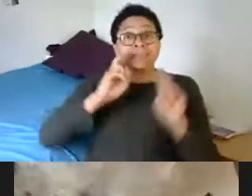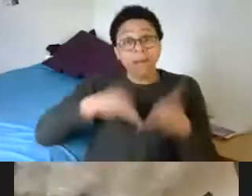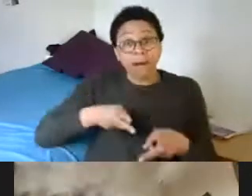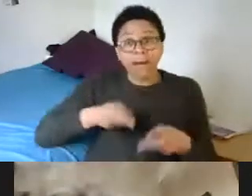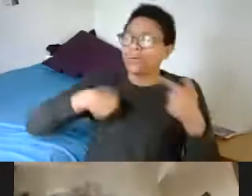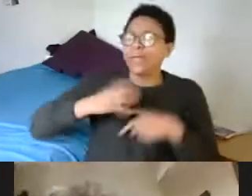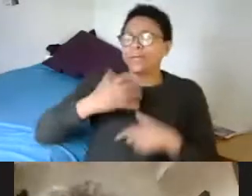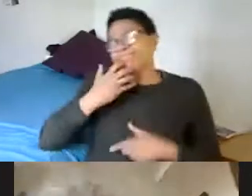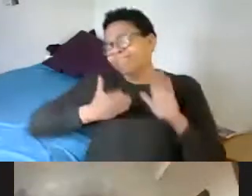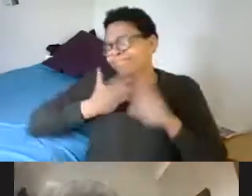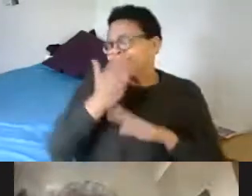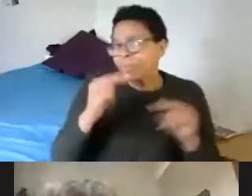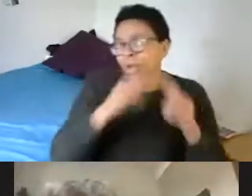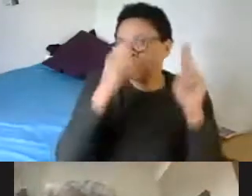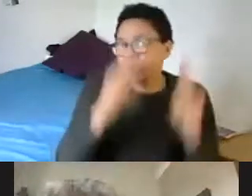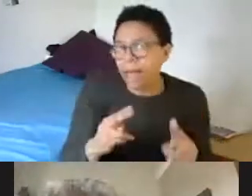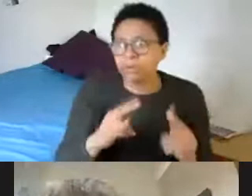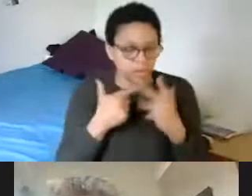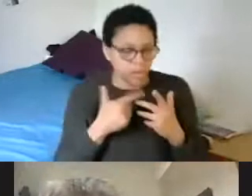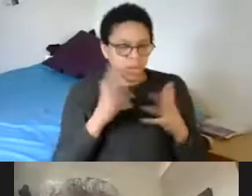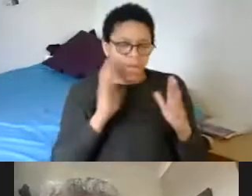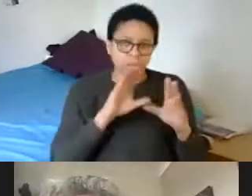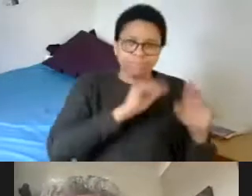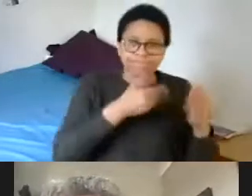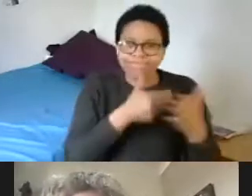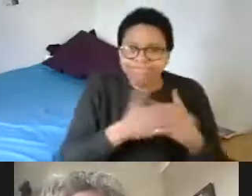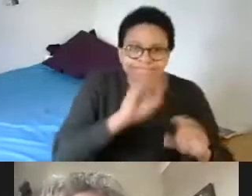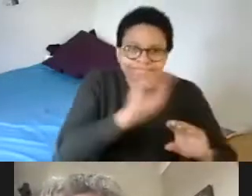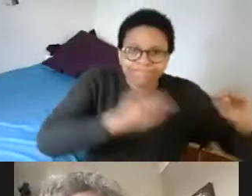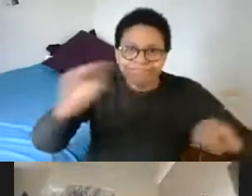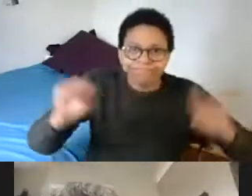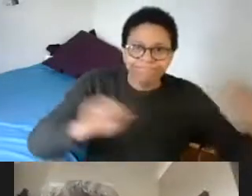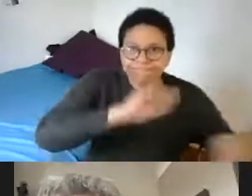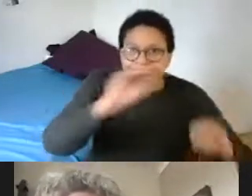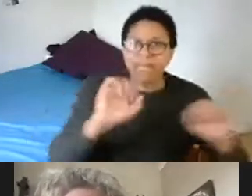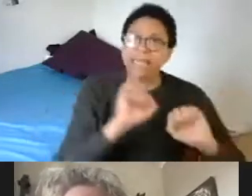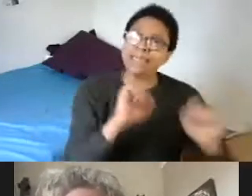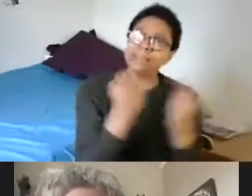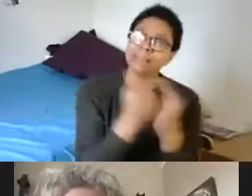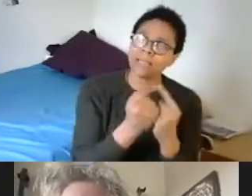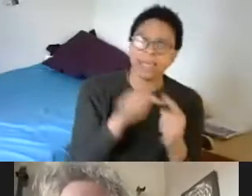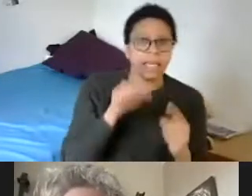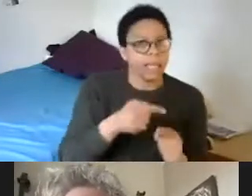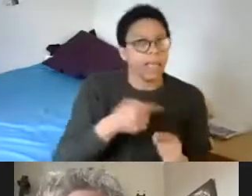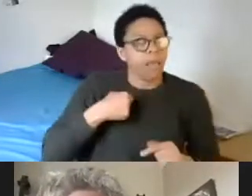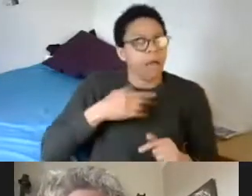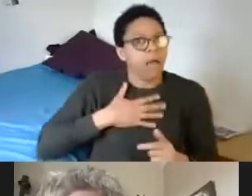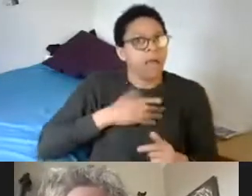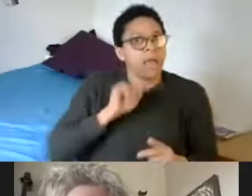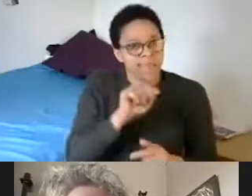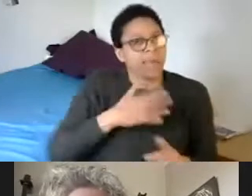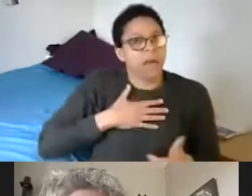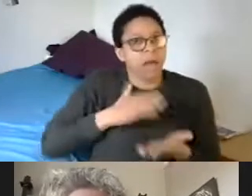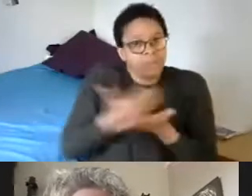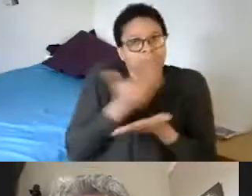was a bit of a squirrel, and he put, when you were talking about all the things that you could find in